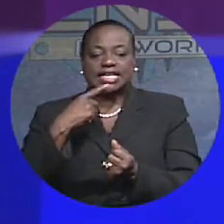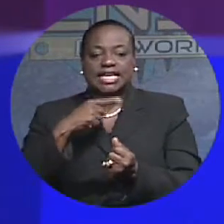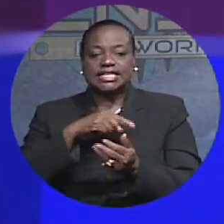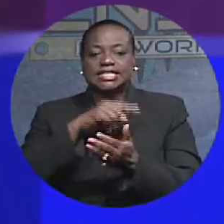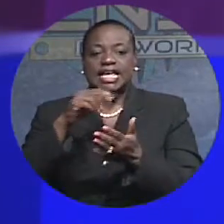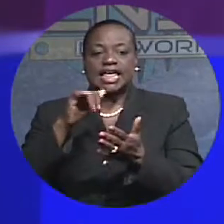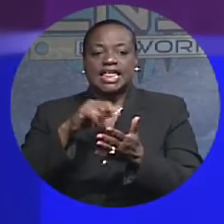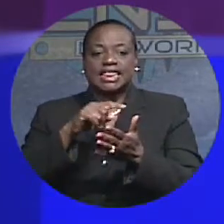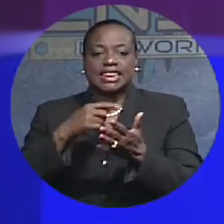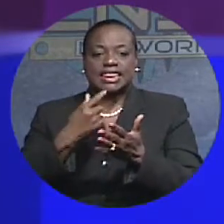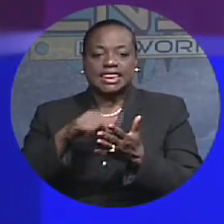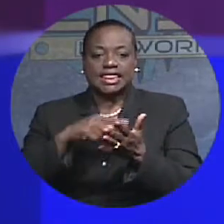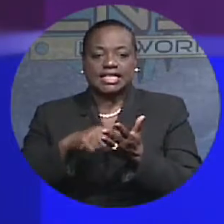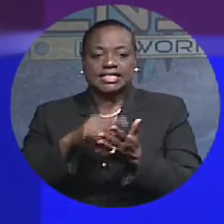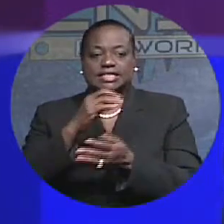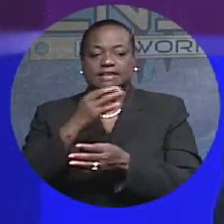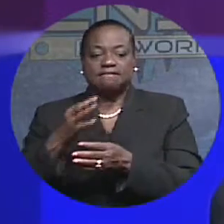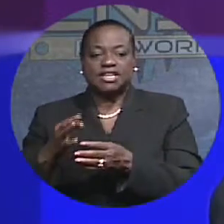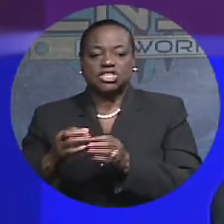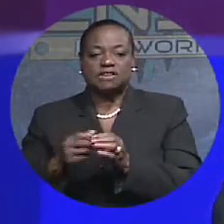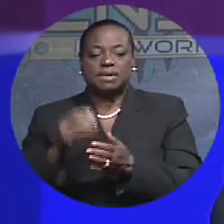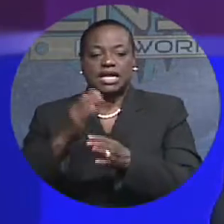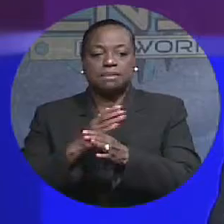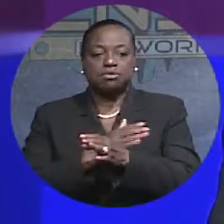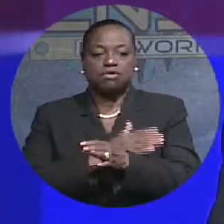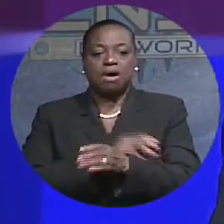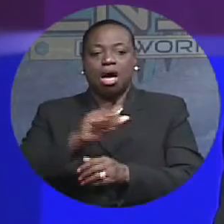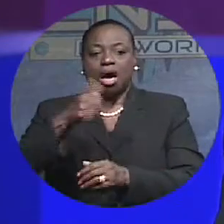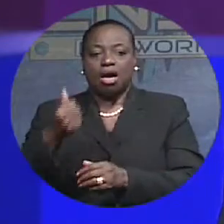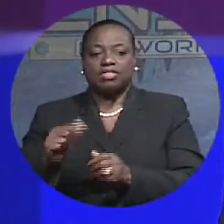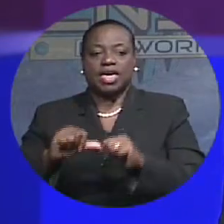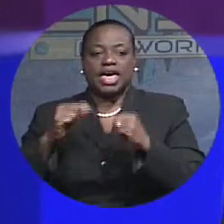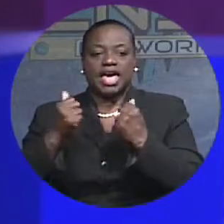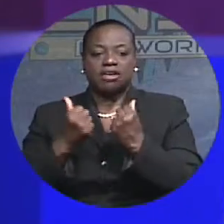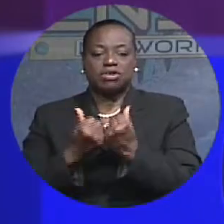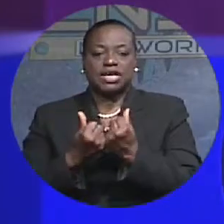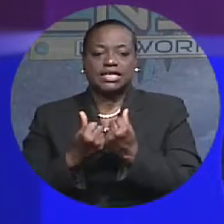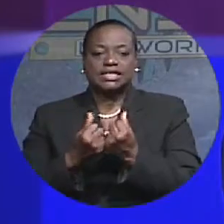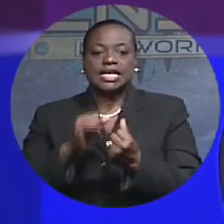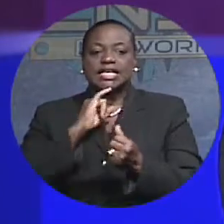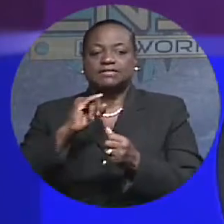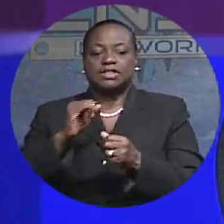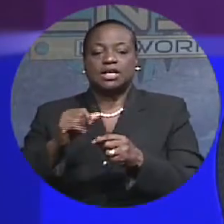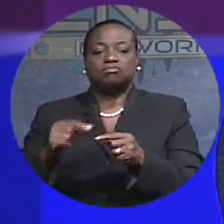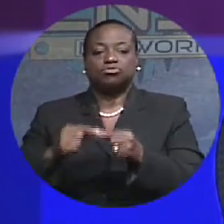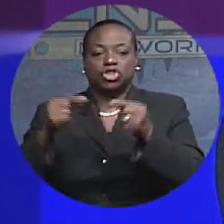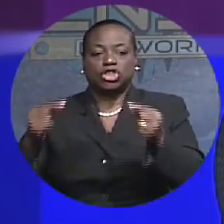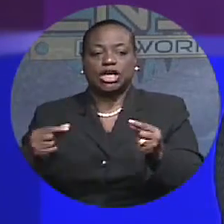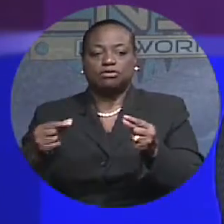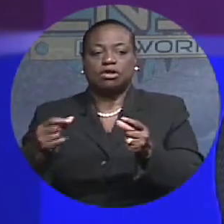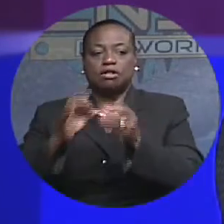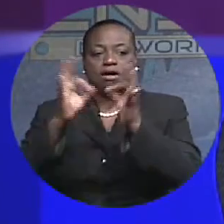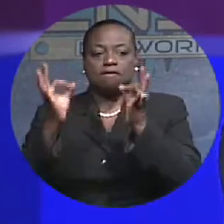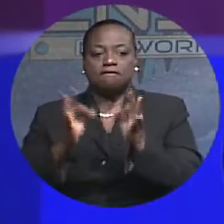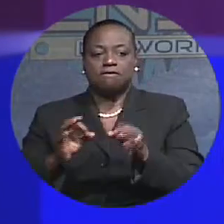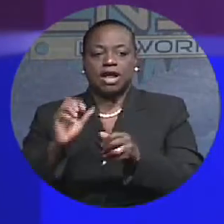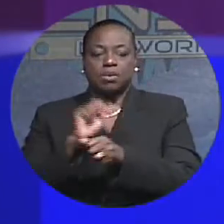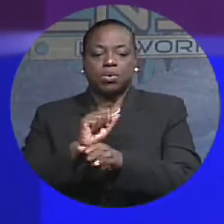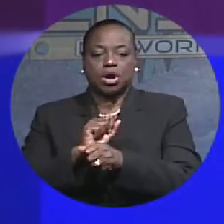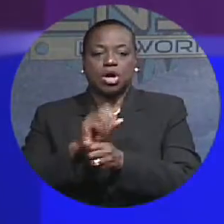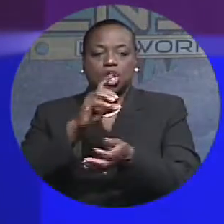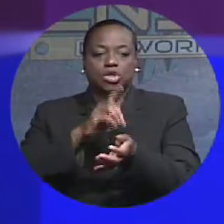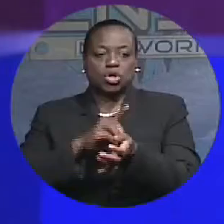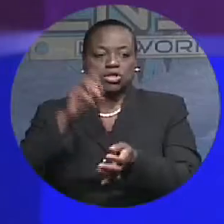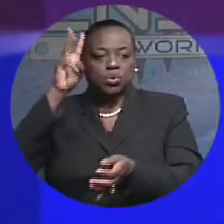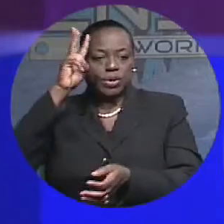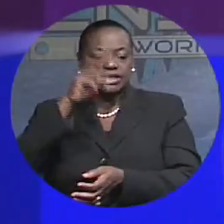been universally approved. Other areas, he said, deals with this general framework for conservation management. Dr. Winston McCullough